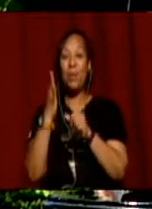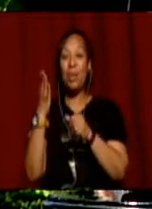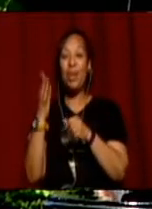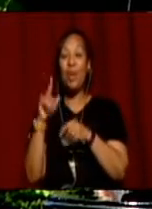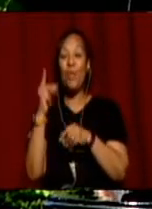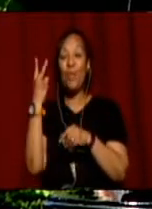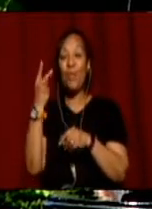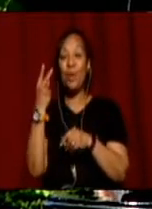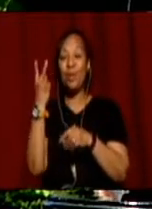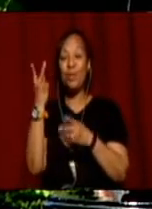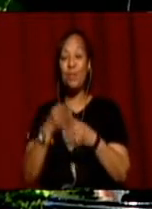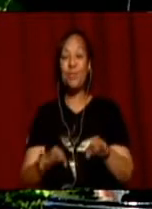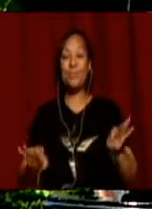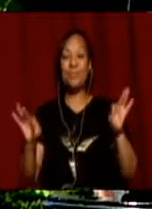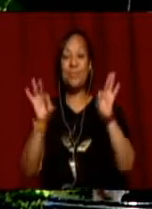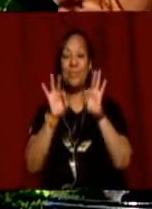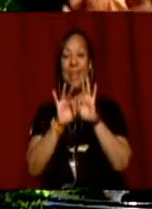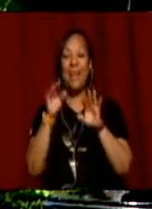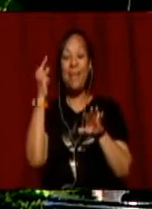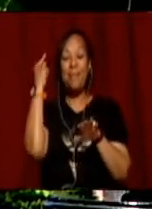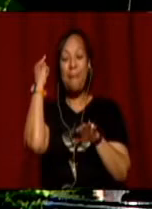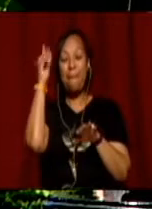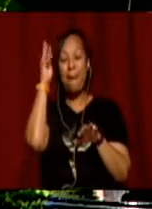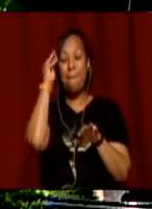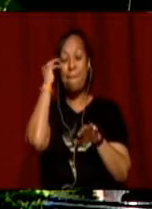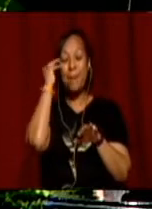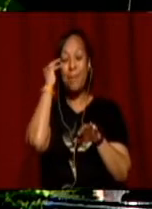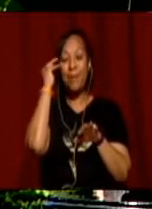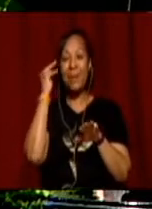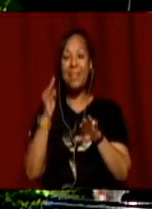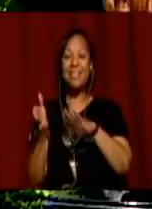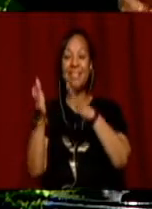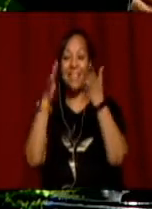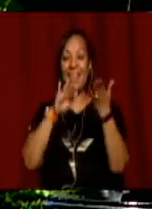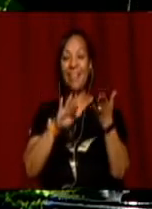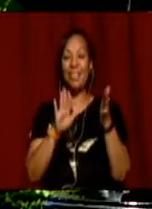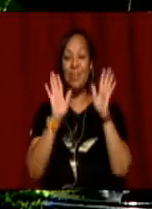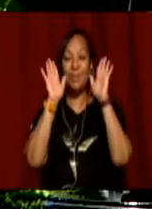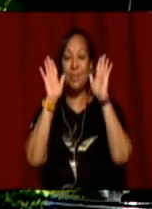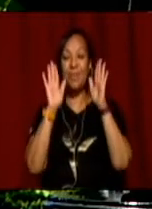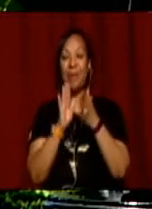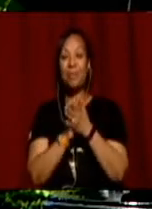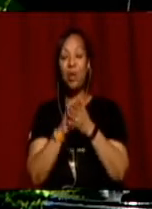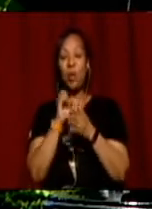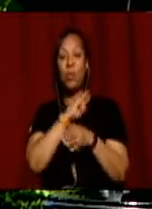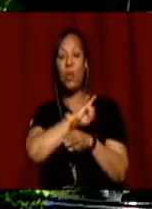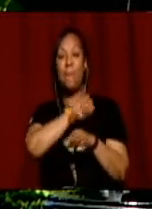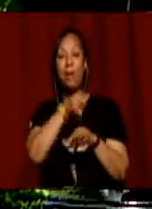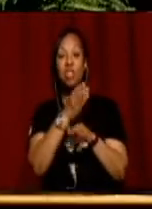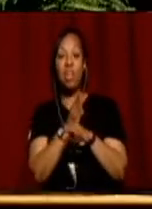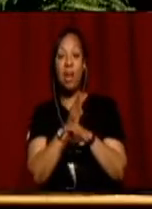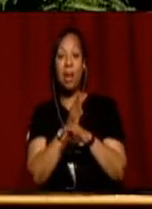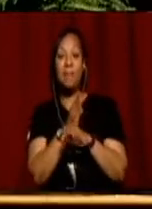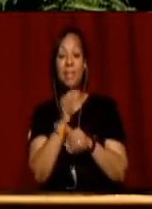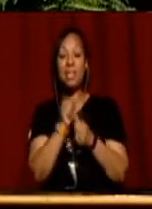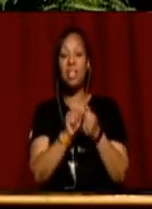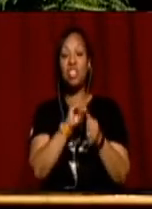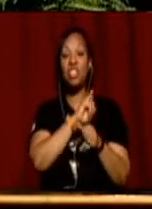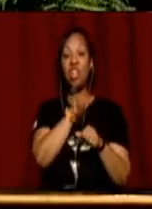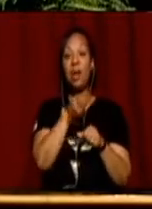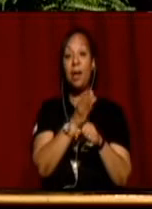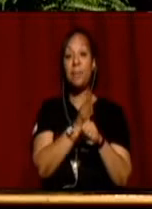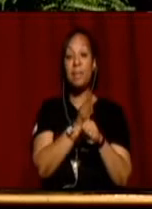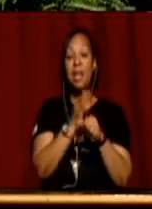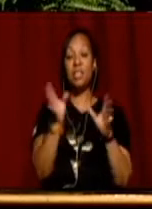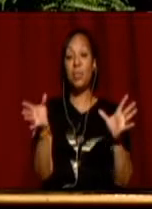contributions. Don't let my memory just die. But she was a great person. What about jobs? Are there any jobs as it